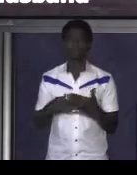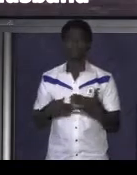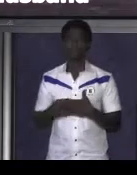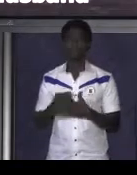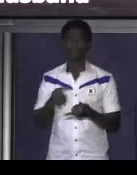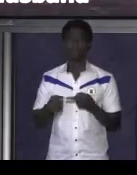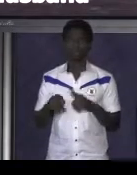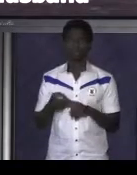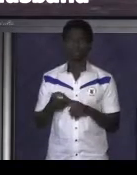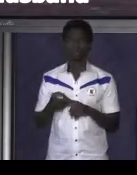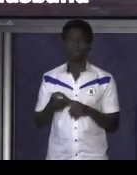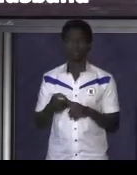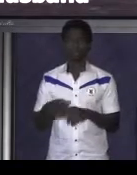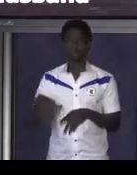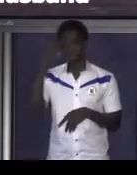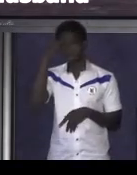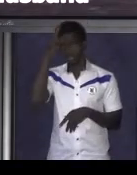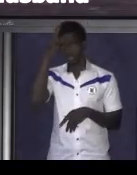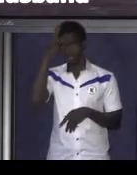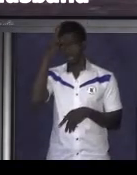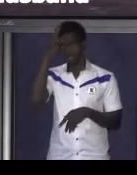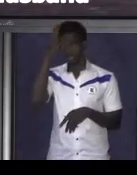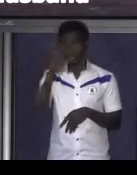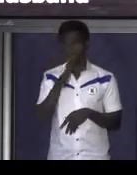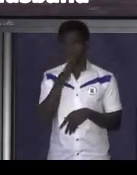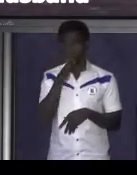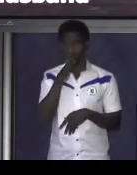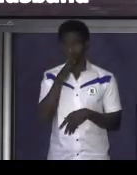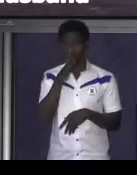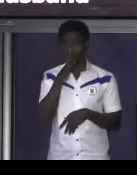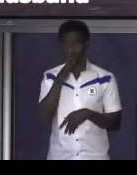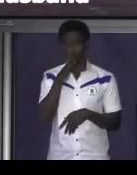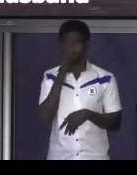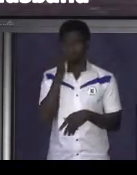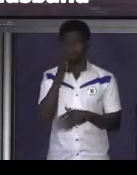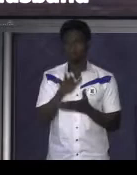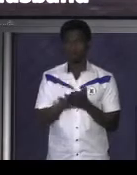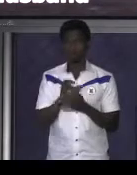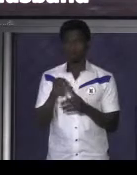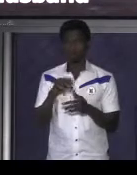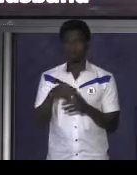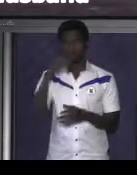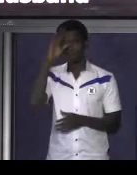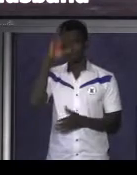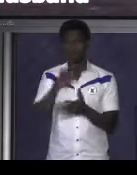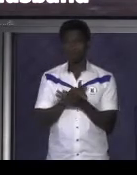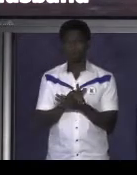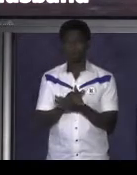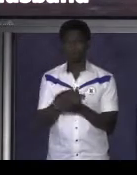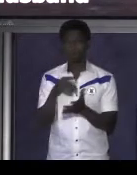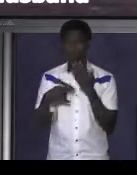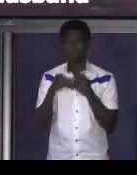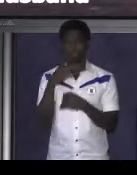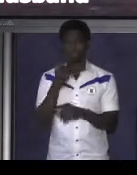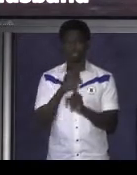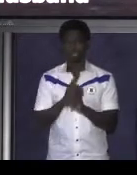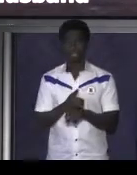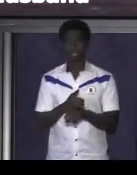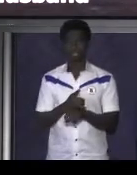friend, daddy, mommy, wife, or husband? What is the